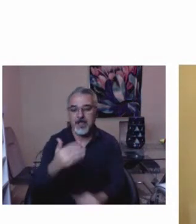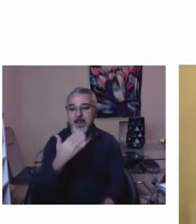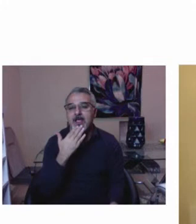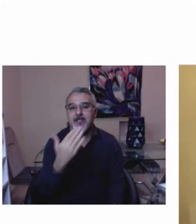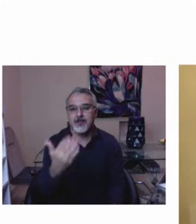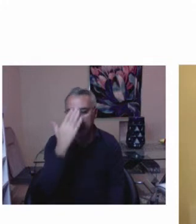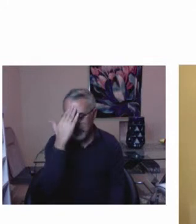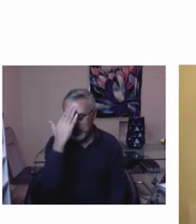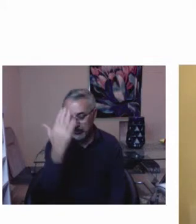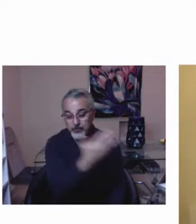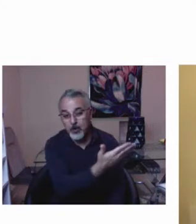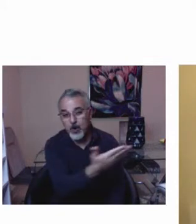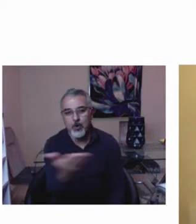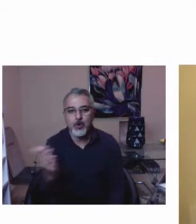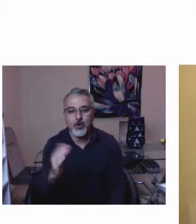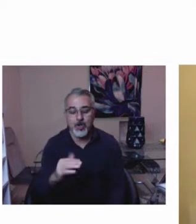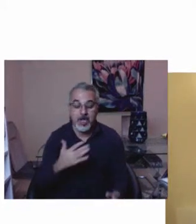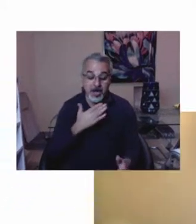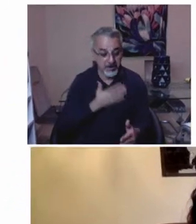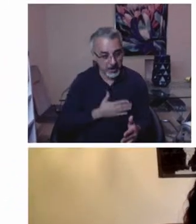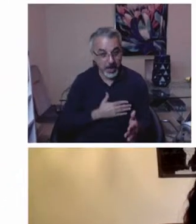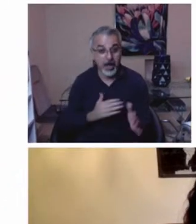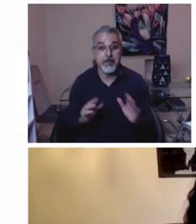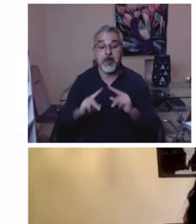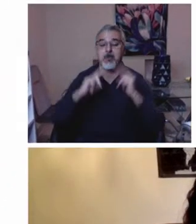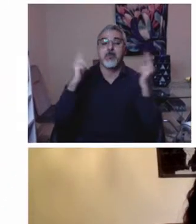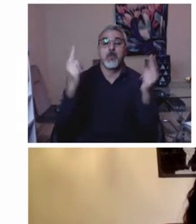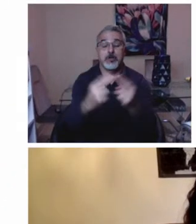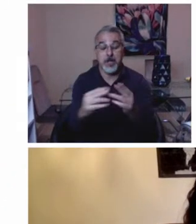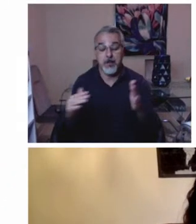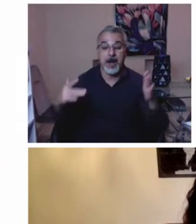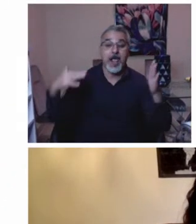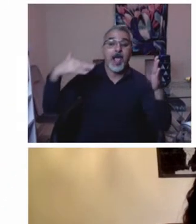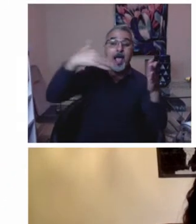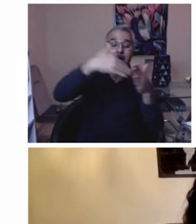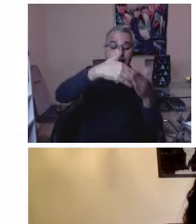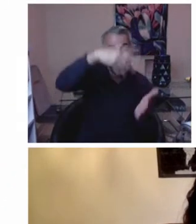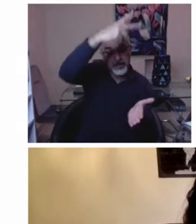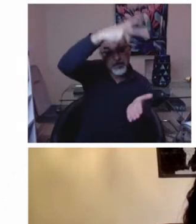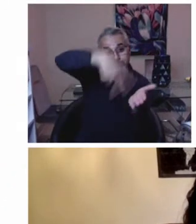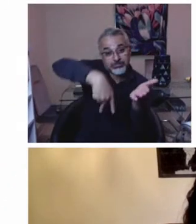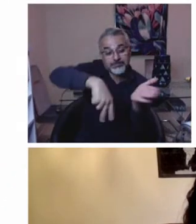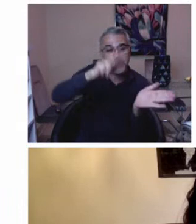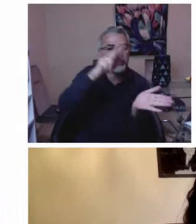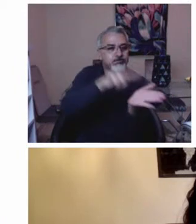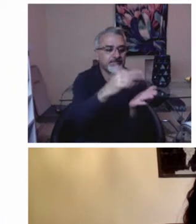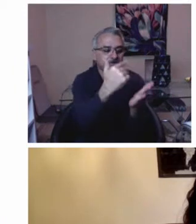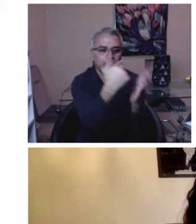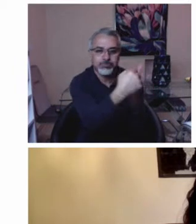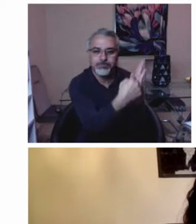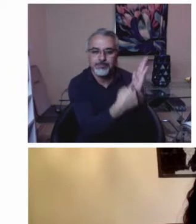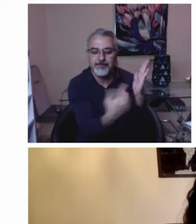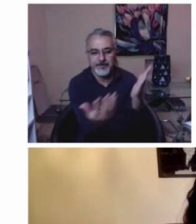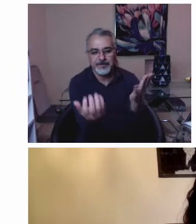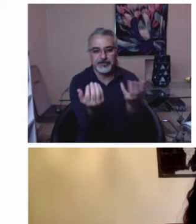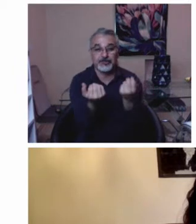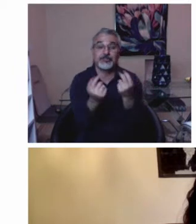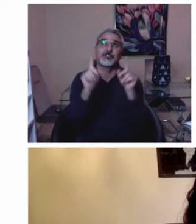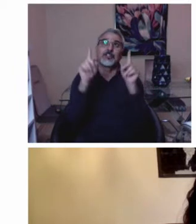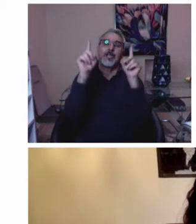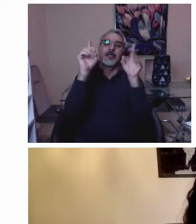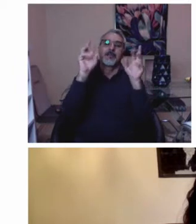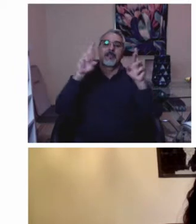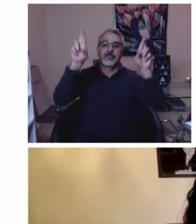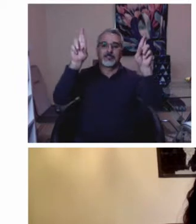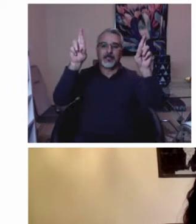YPS agenda. Thank you very much, Shadi. And what I'm